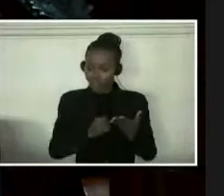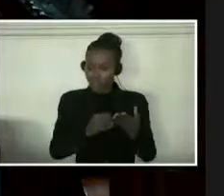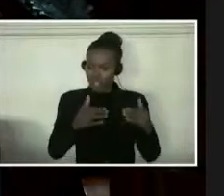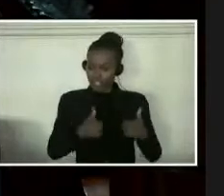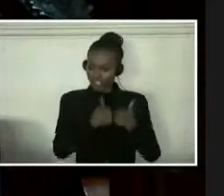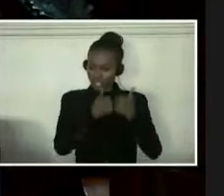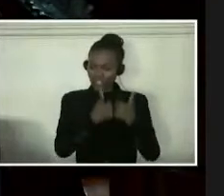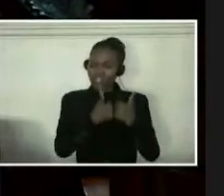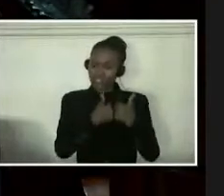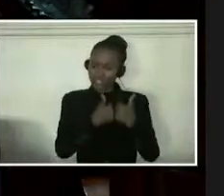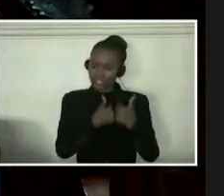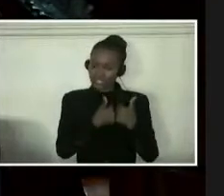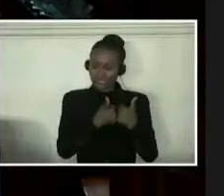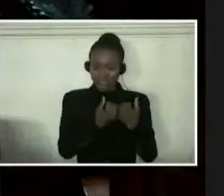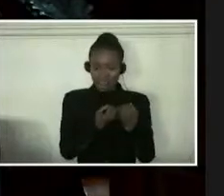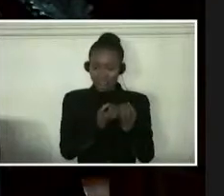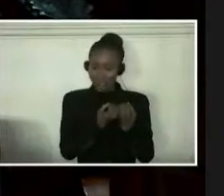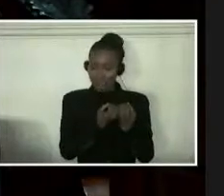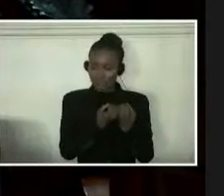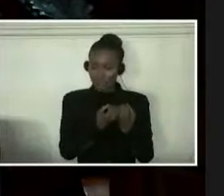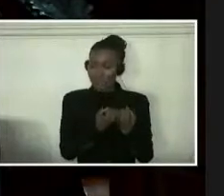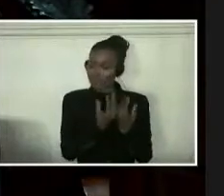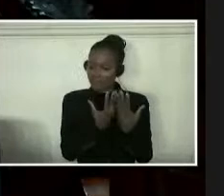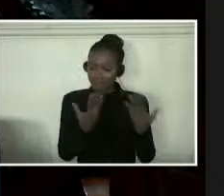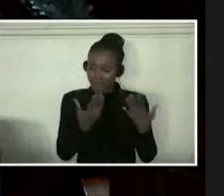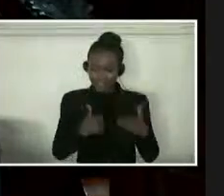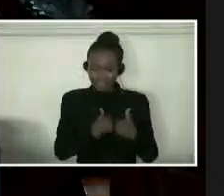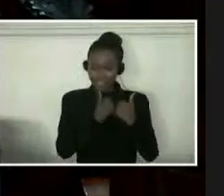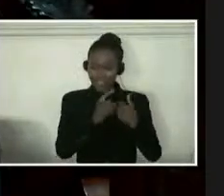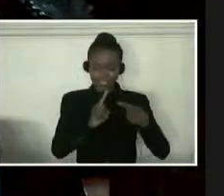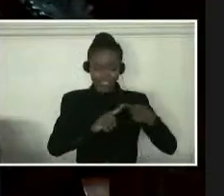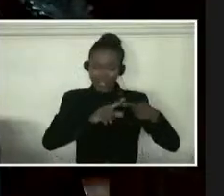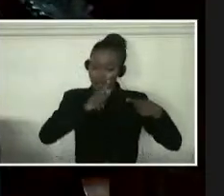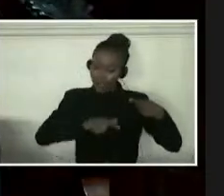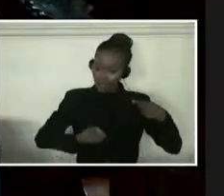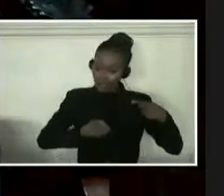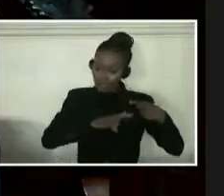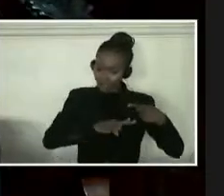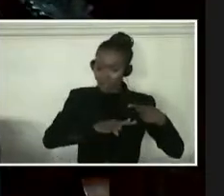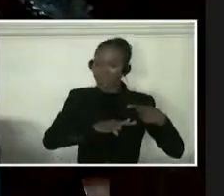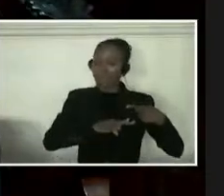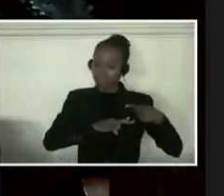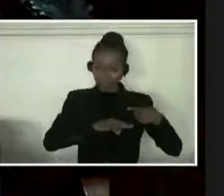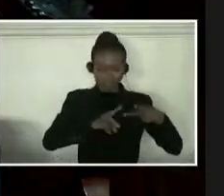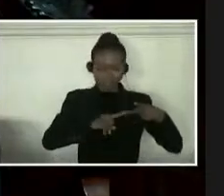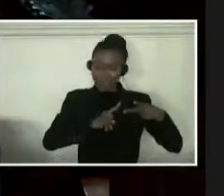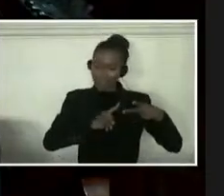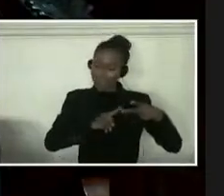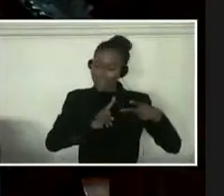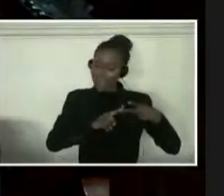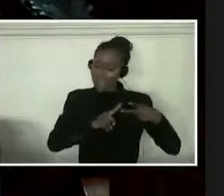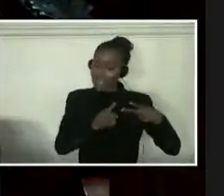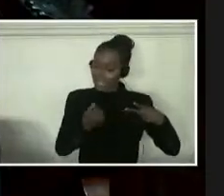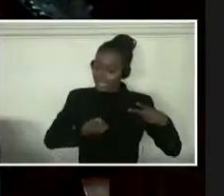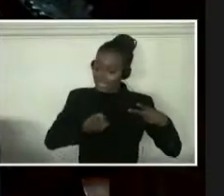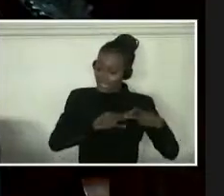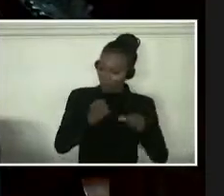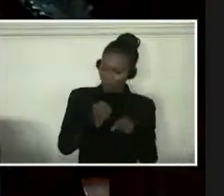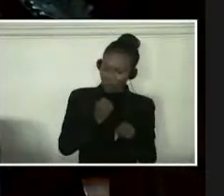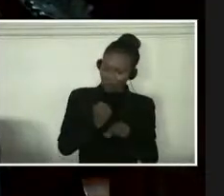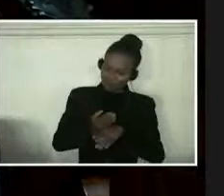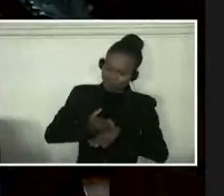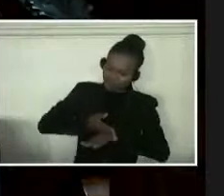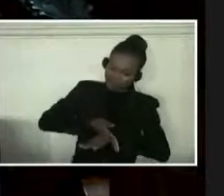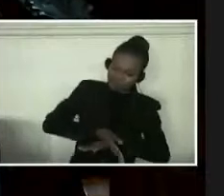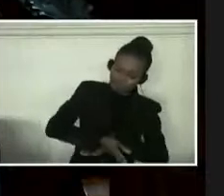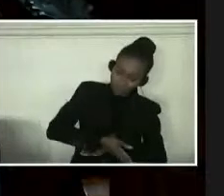understaffing such as low staff morale low quality of care and burnout amongst our health workers we intend to absorb the six the